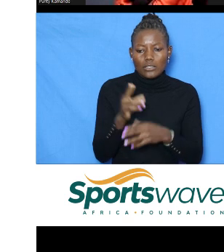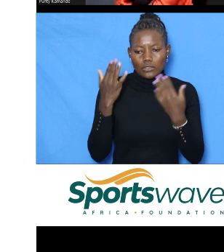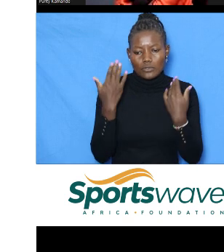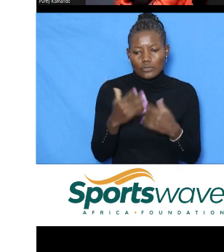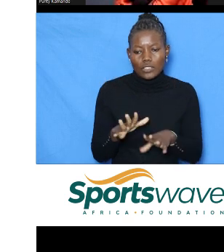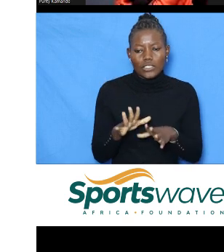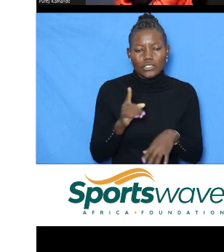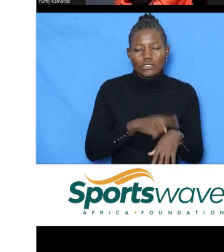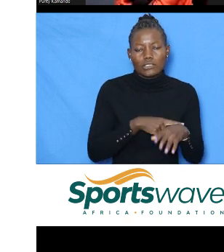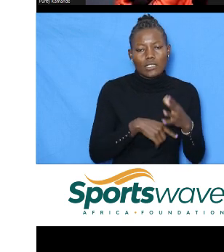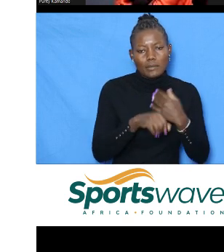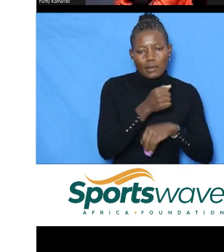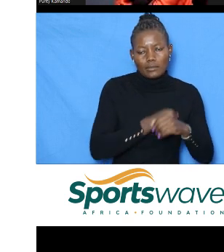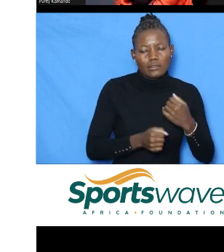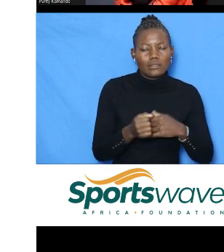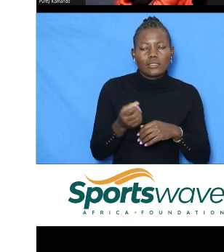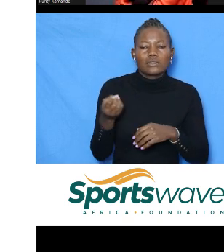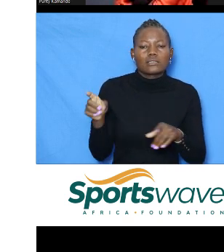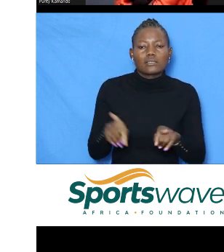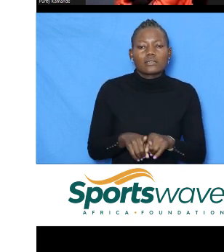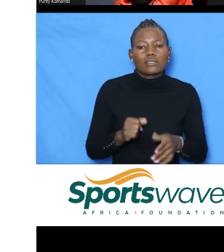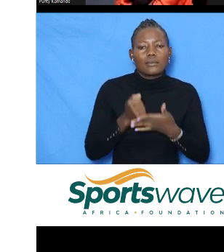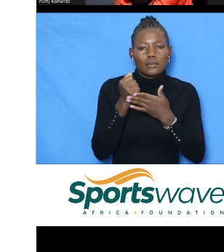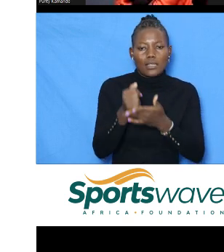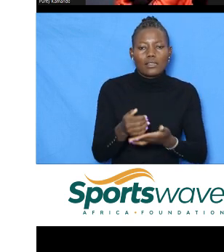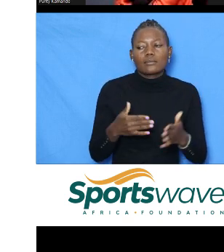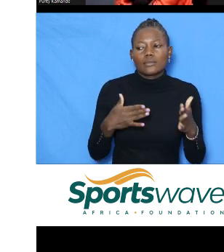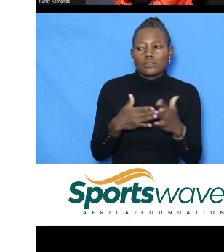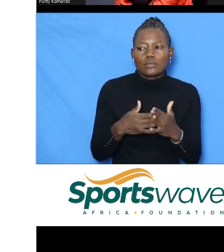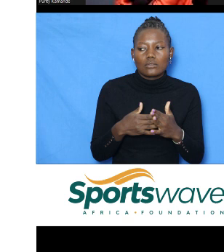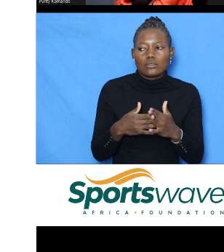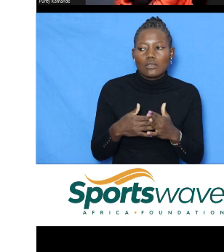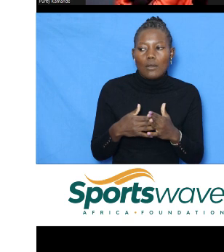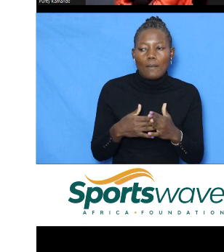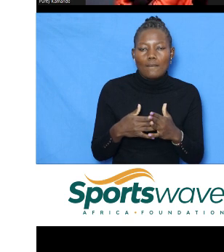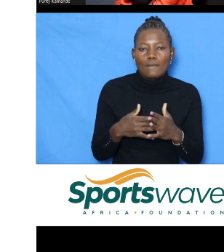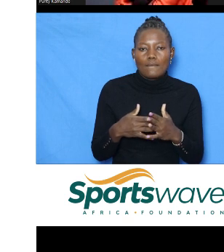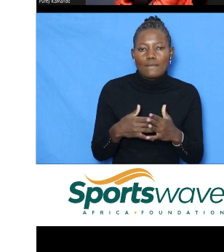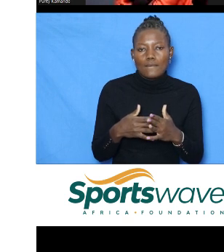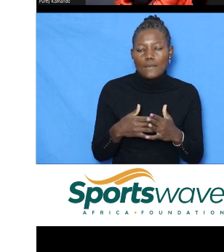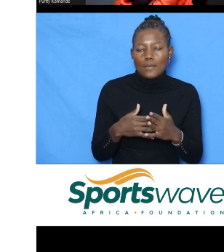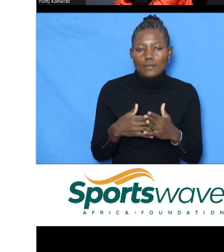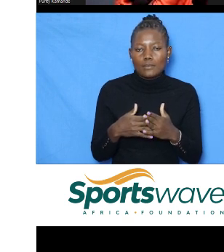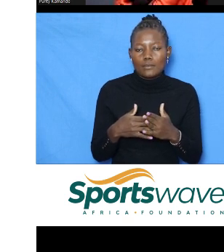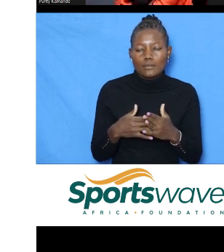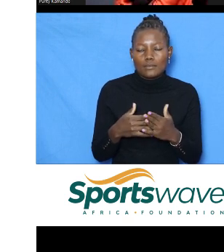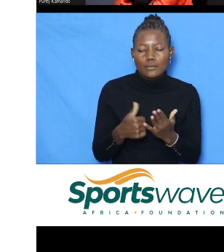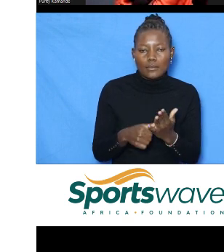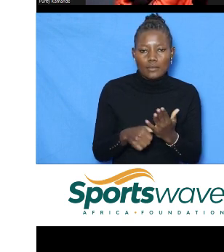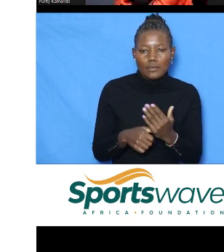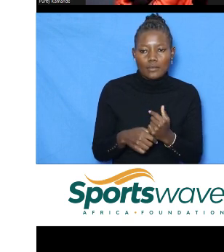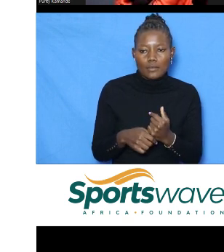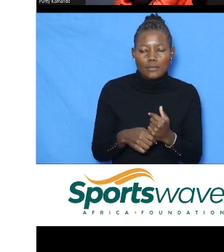depleted during an activity. Also helps with preventing onset of muscle soreness and increases